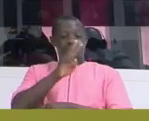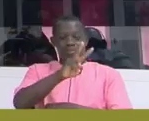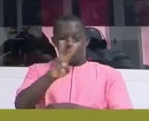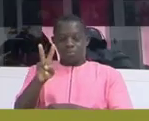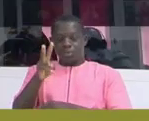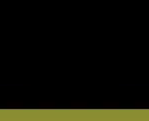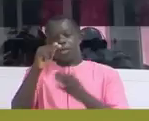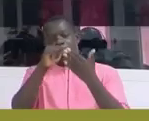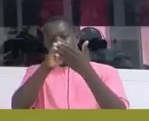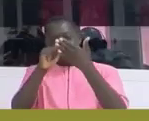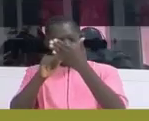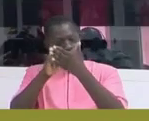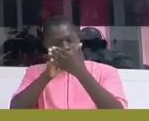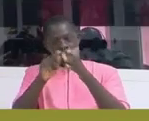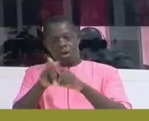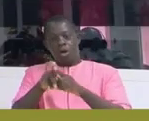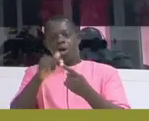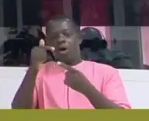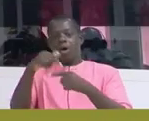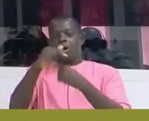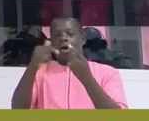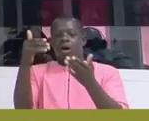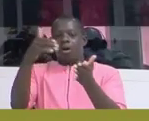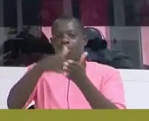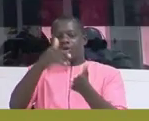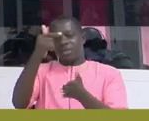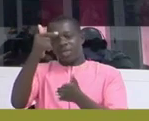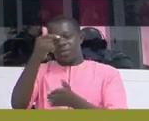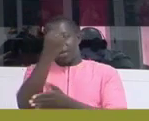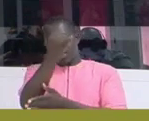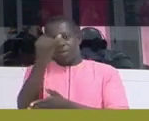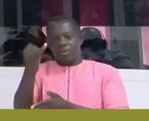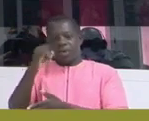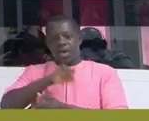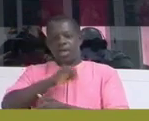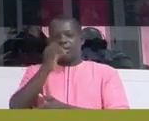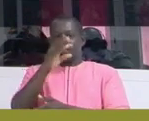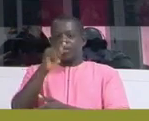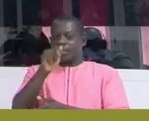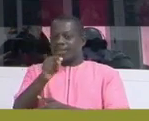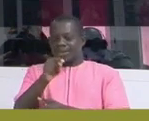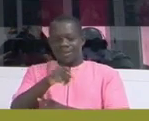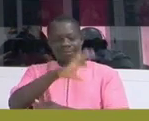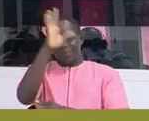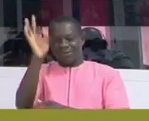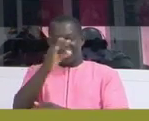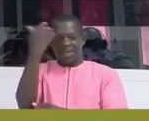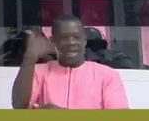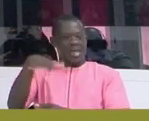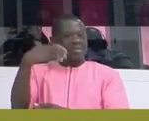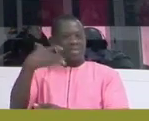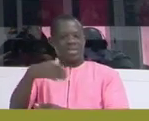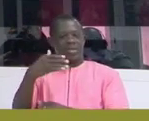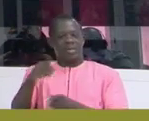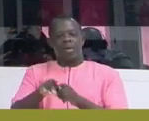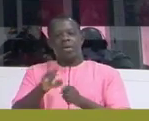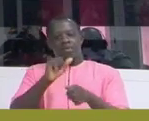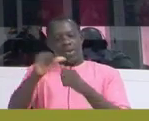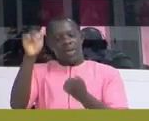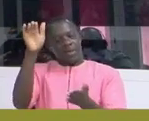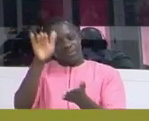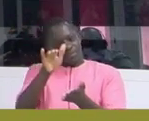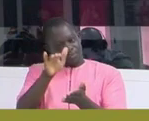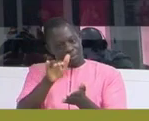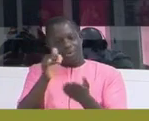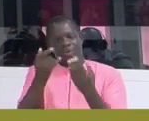said, "I looked seven individuals and I told him that money was too much." I said